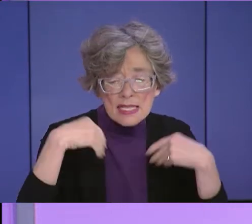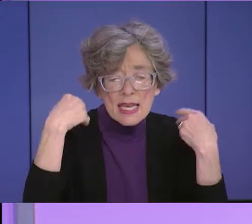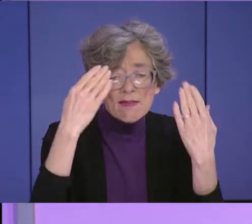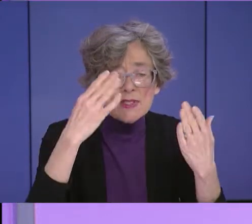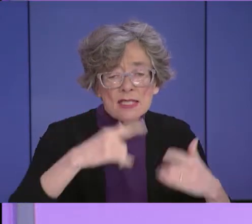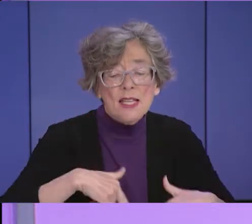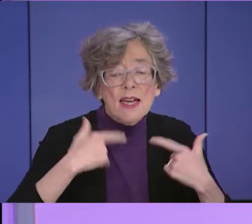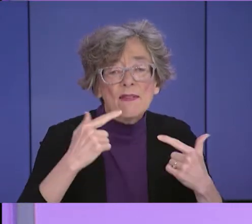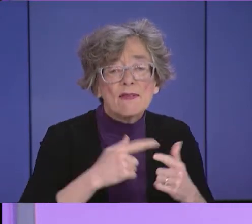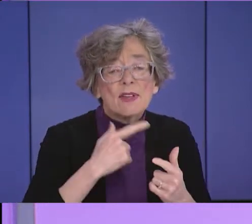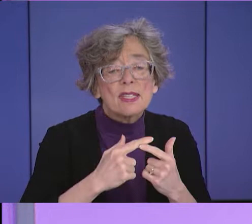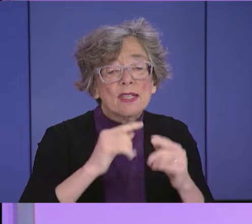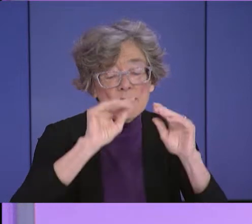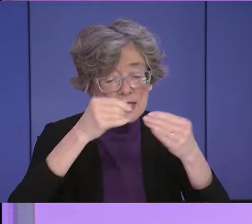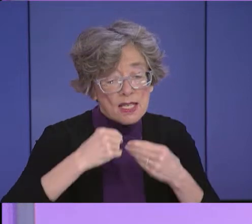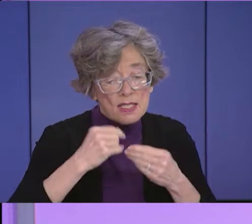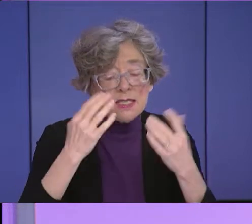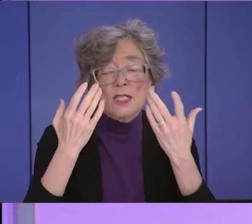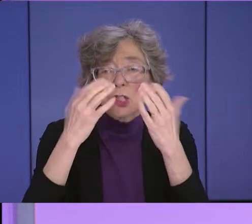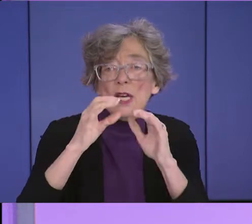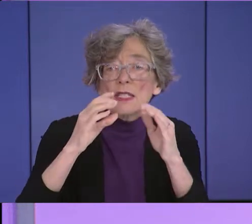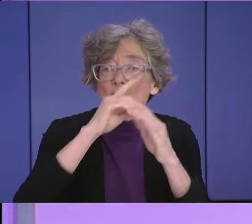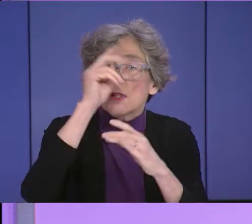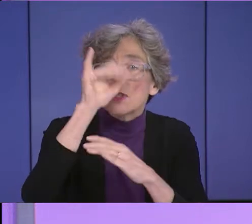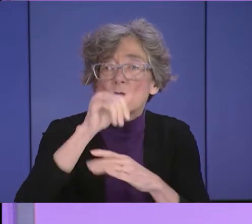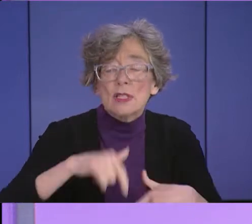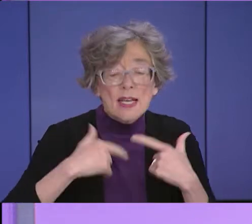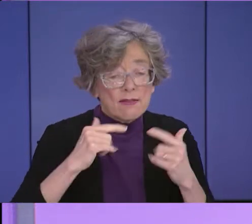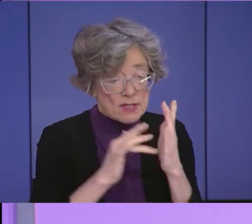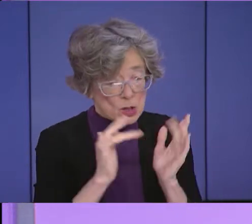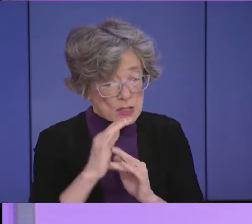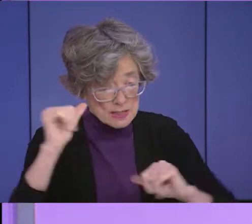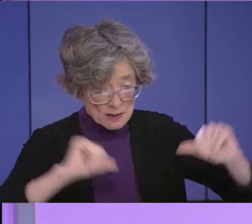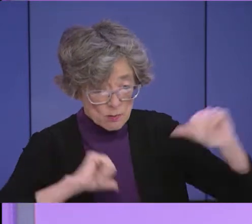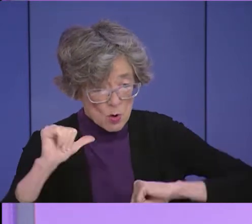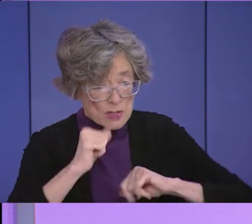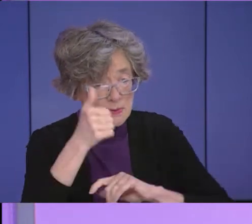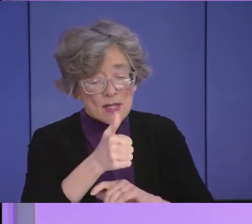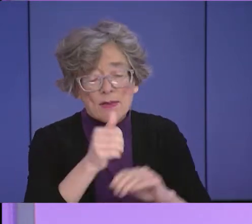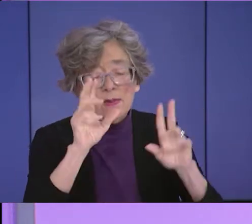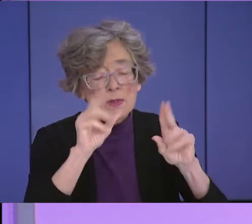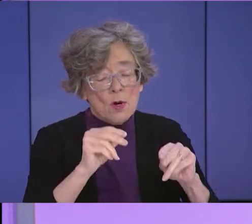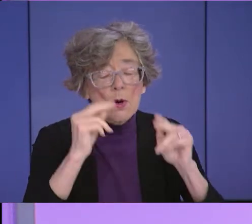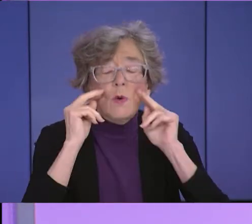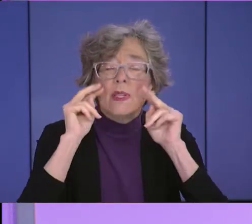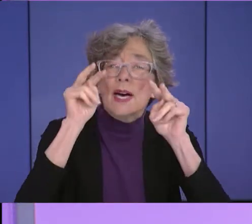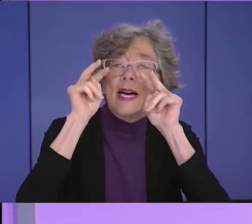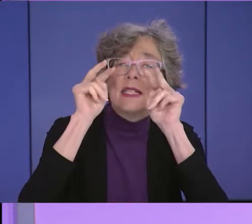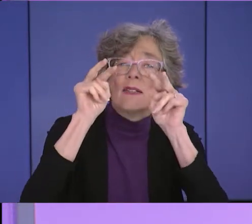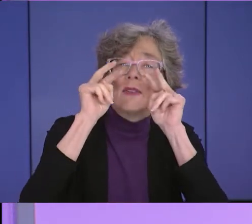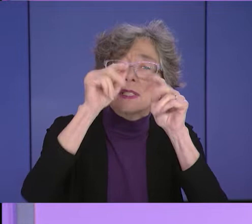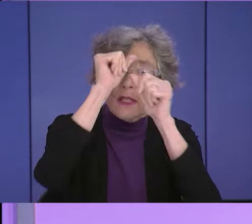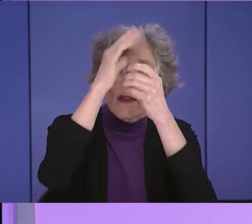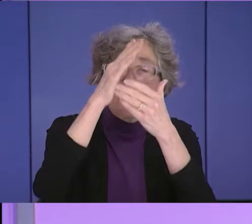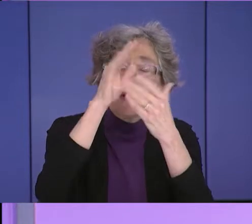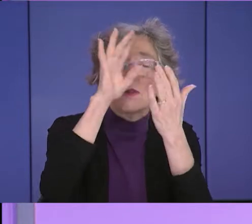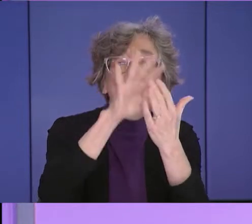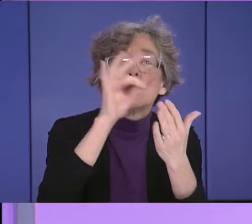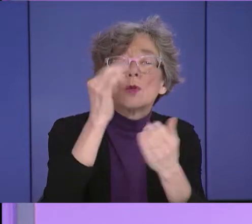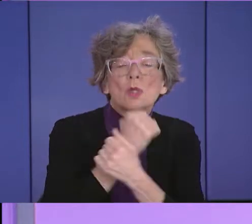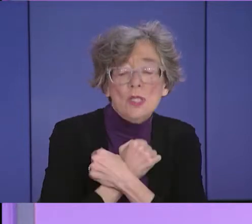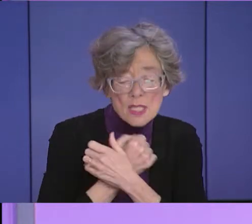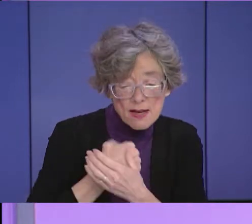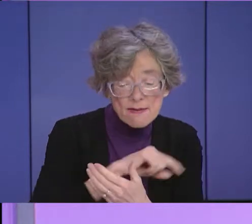us a shot at eternal life. He didn't boast in himself, but instead, with eyes fixed on the Father, chose to love